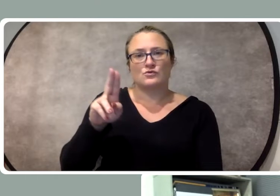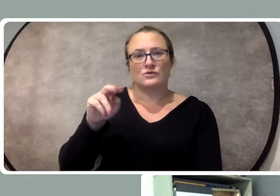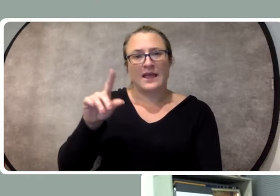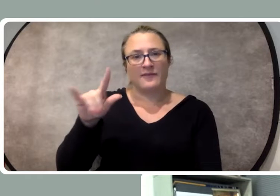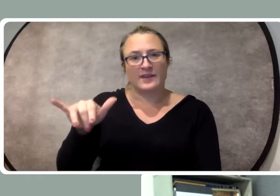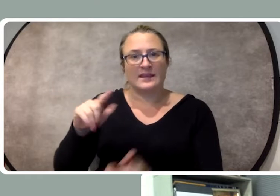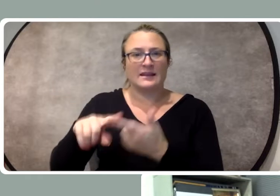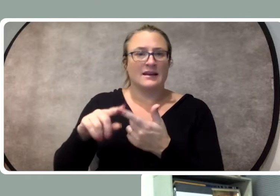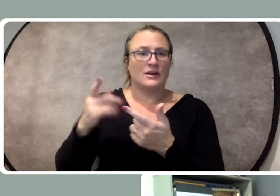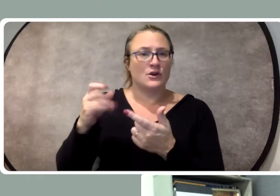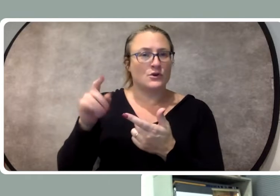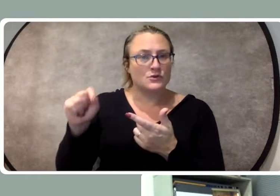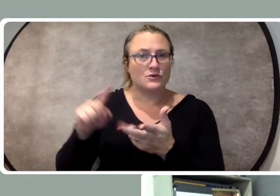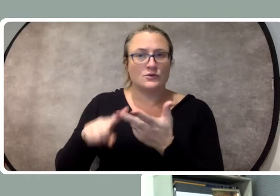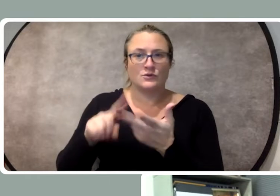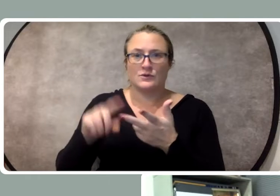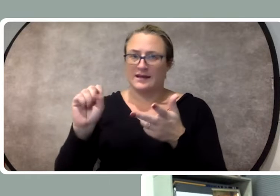Enhertu, sacituzumab,